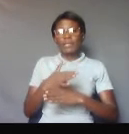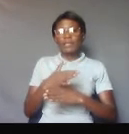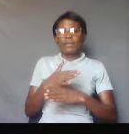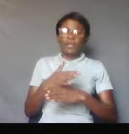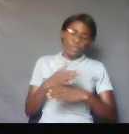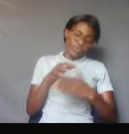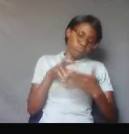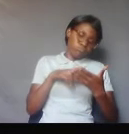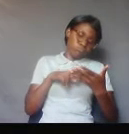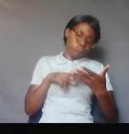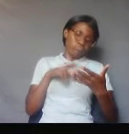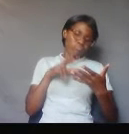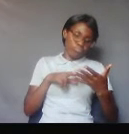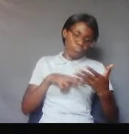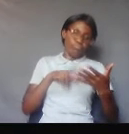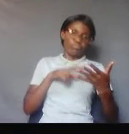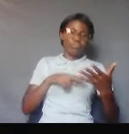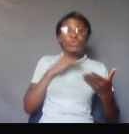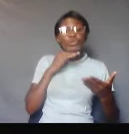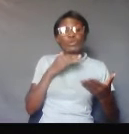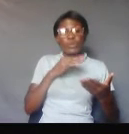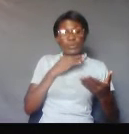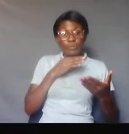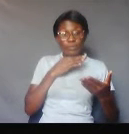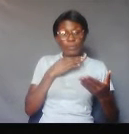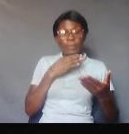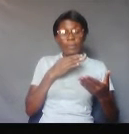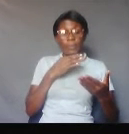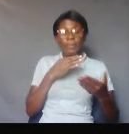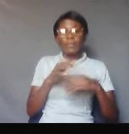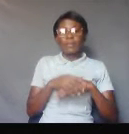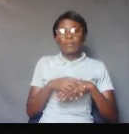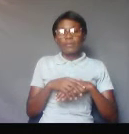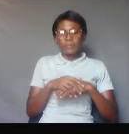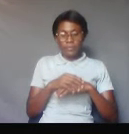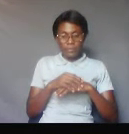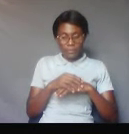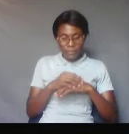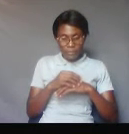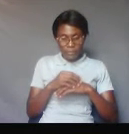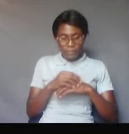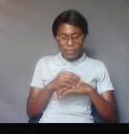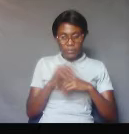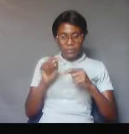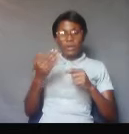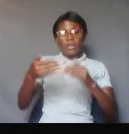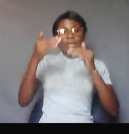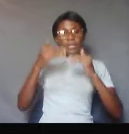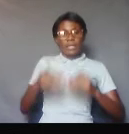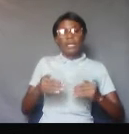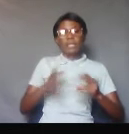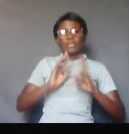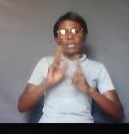us to the potential of liberation. And I'm going to ask TG to share some of her work that she's developing for her